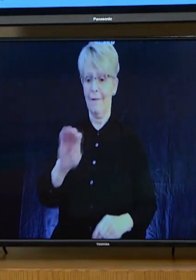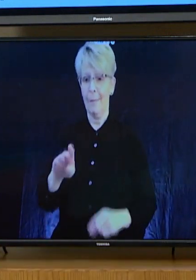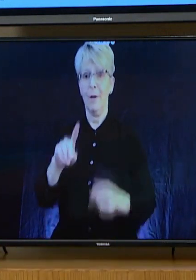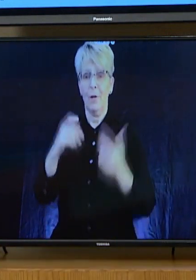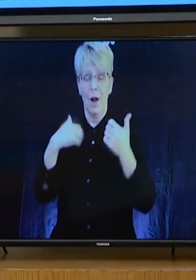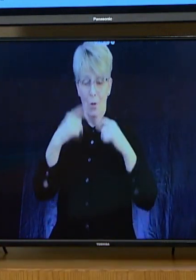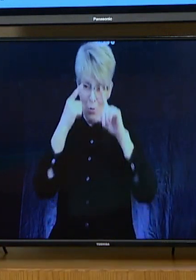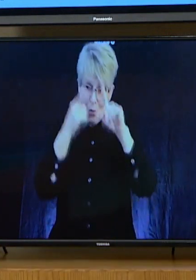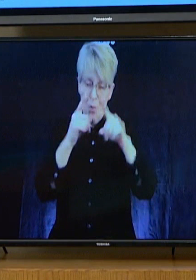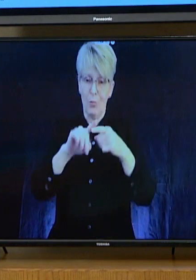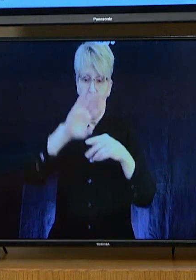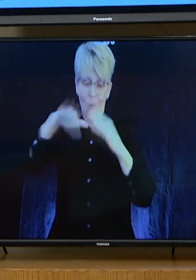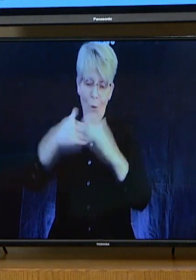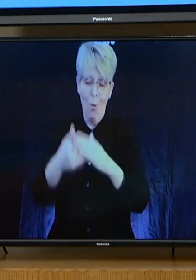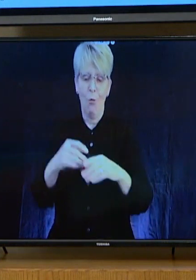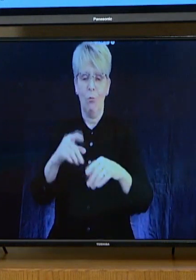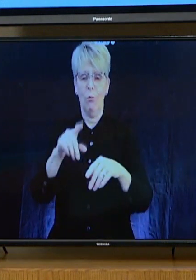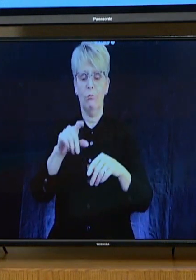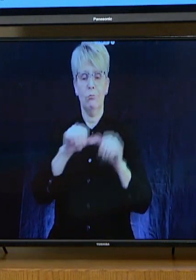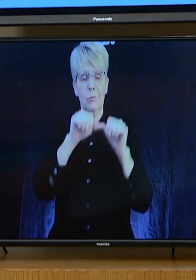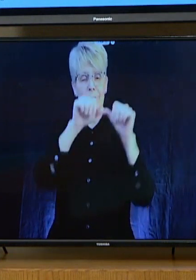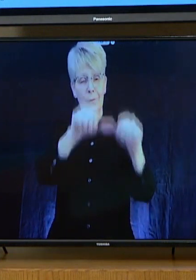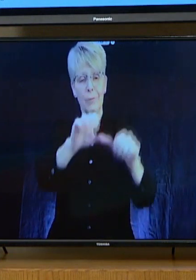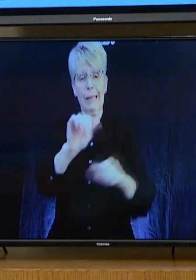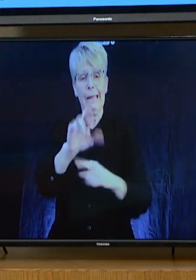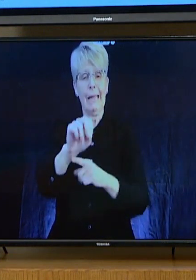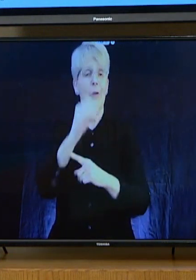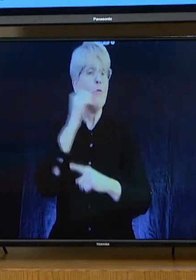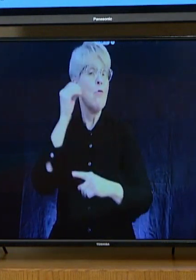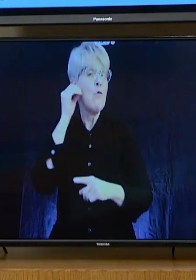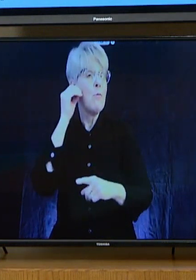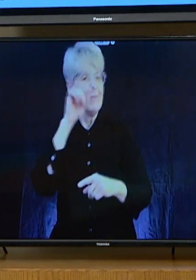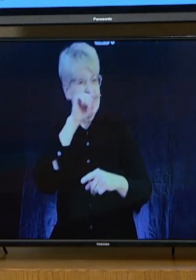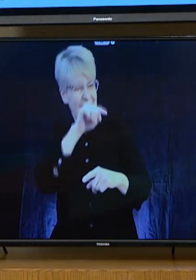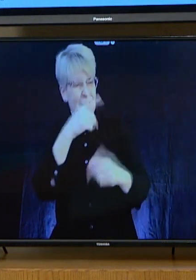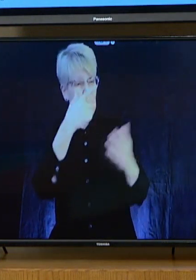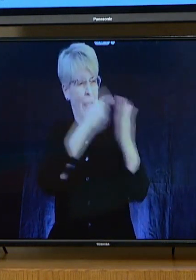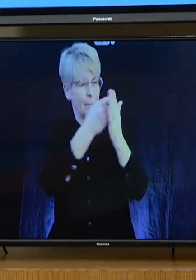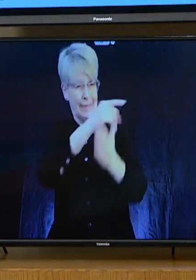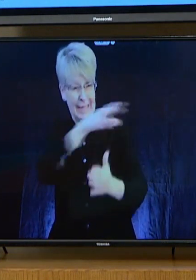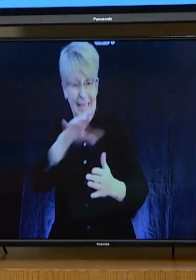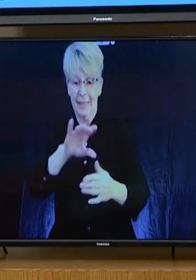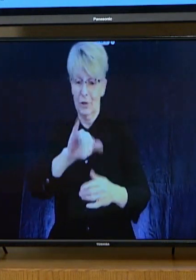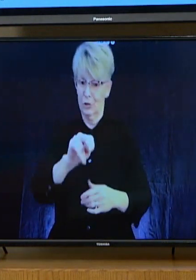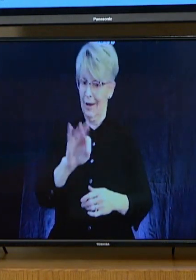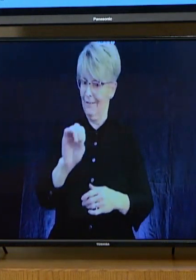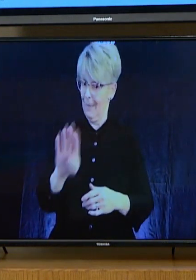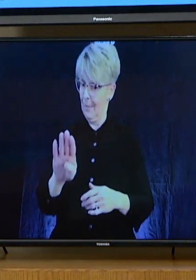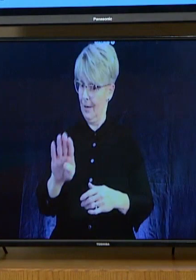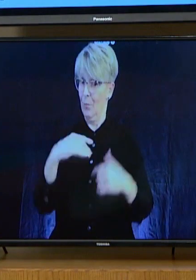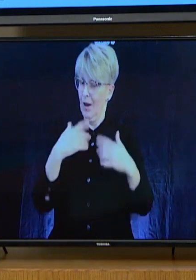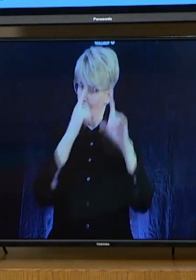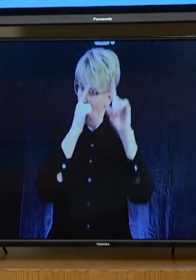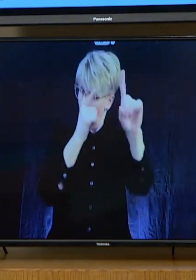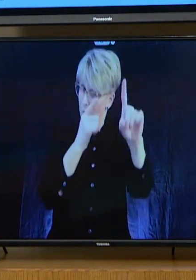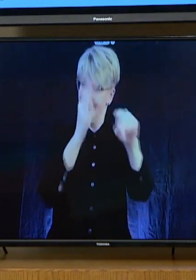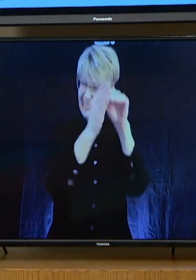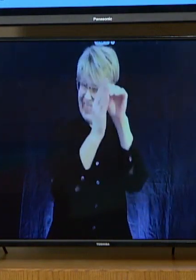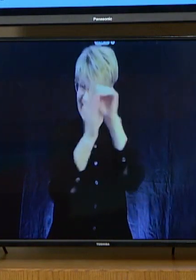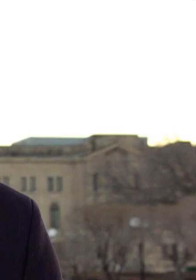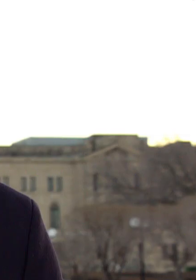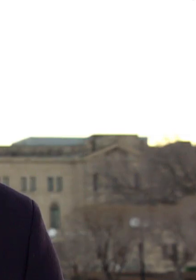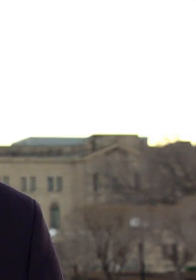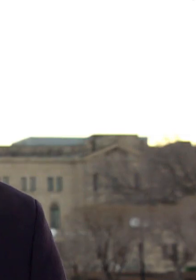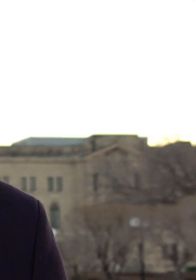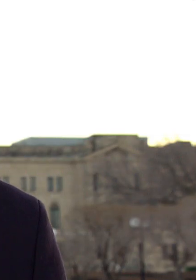residents, staff vaccinated. I think that is a challenge that has to be met. It's complex, but we all have to do our part to make that